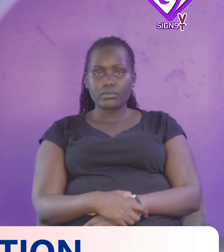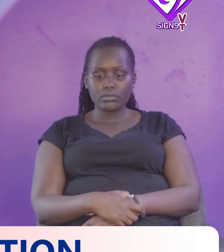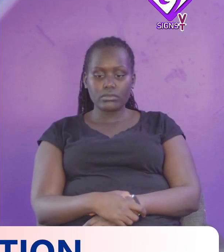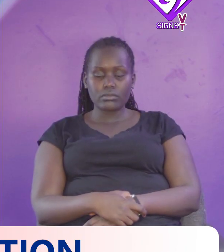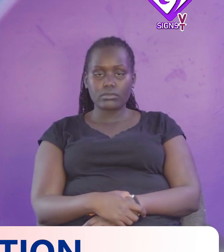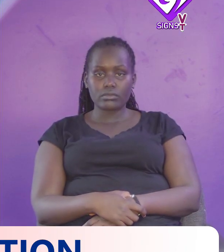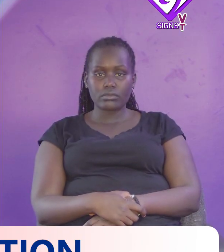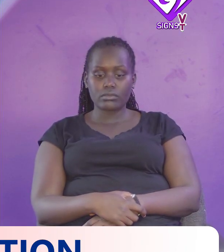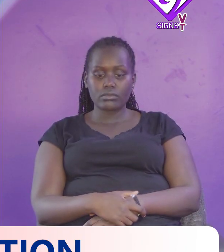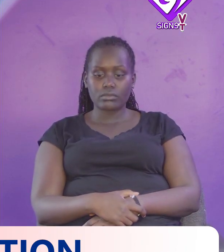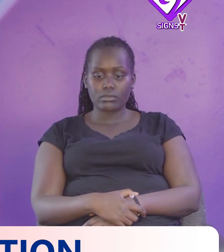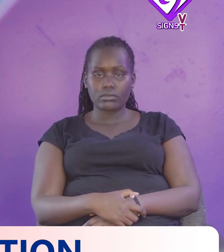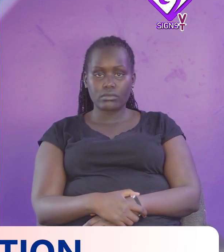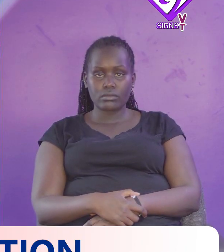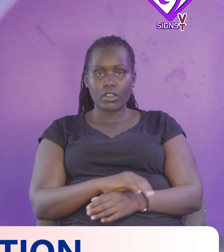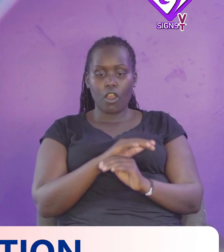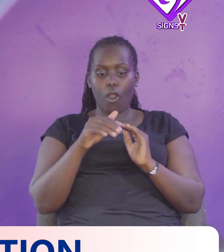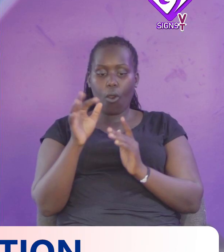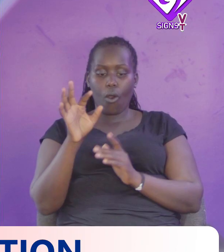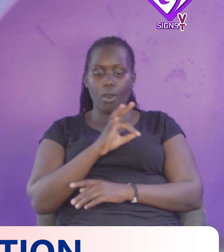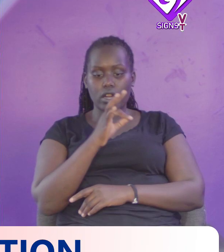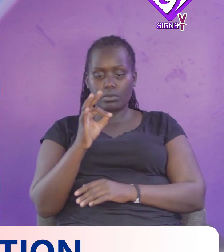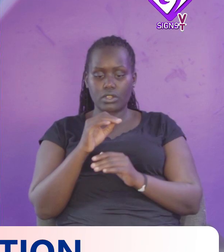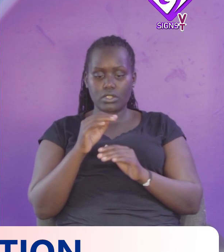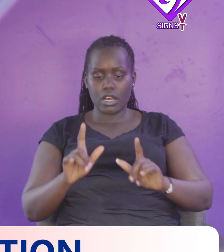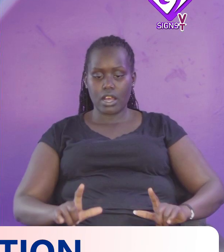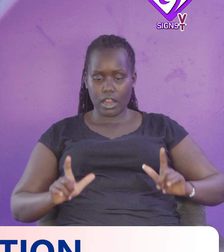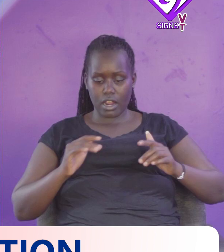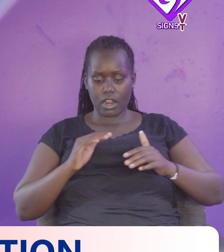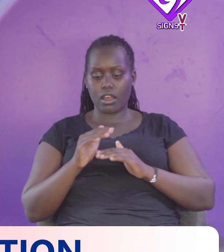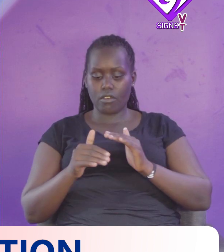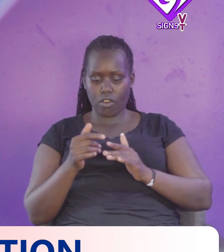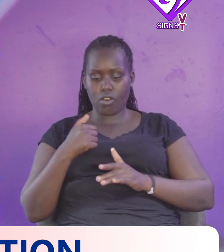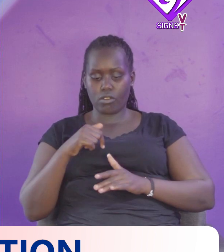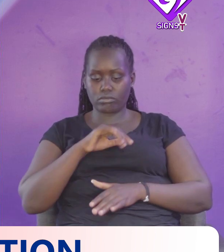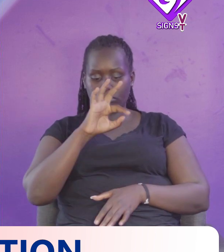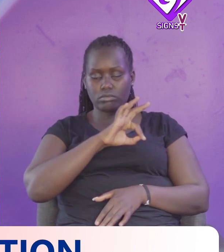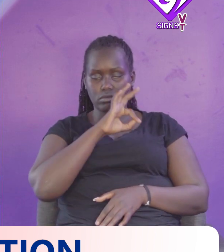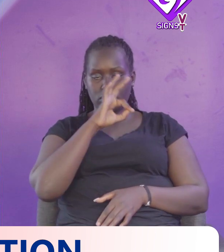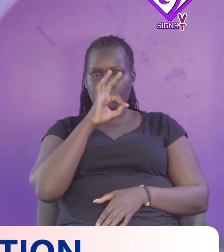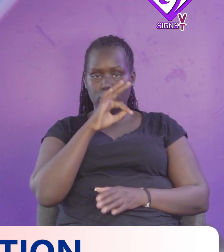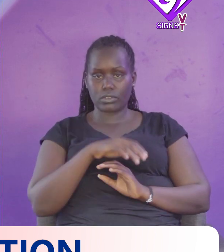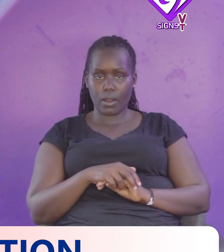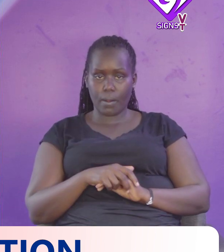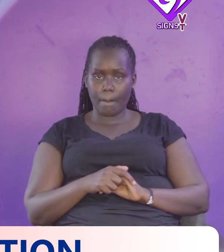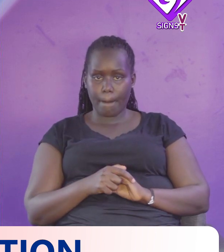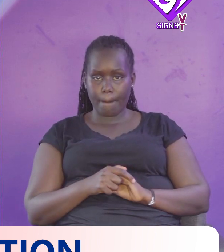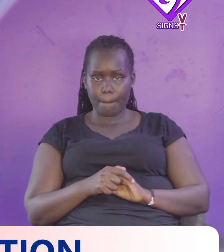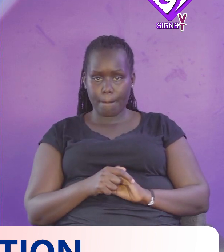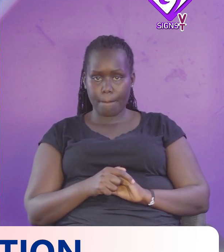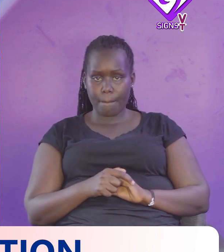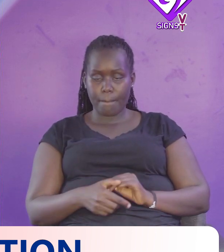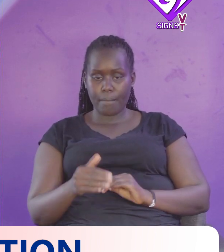Yeah, we are all spiritual. In life, all of us are spiritual, yes. And I'm just